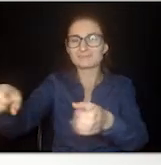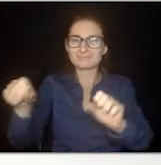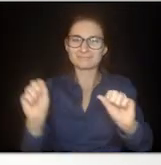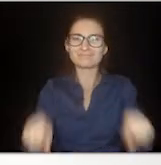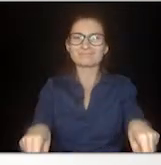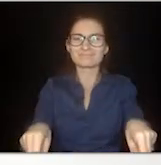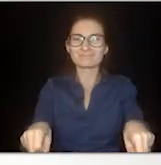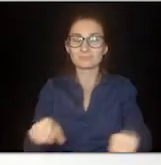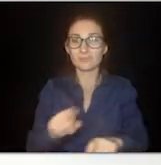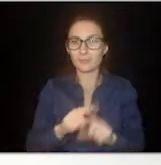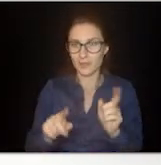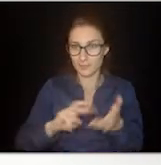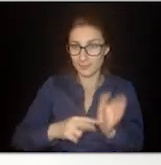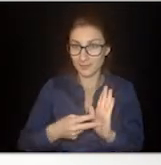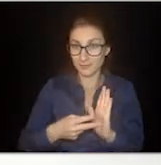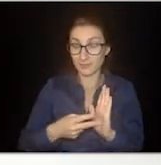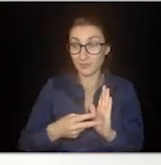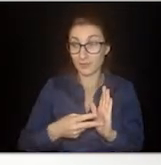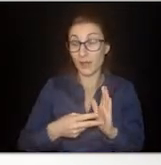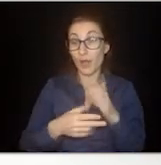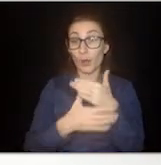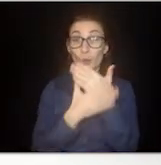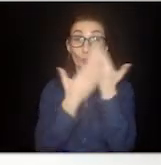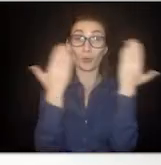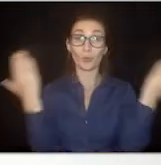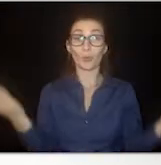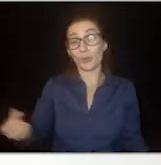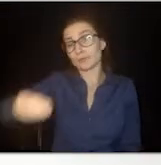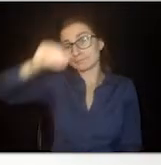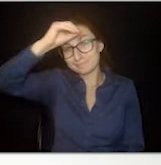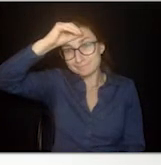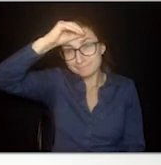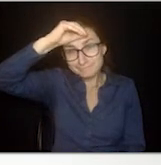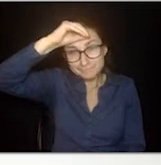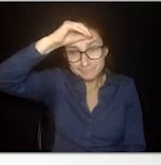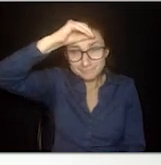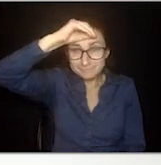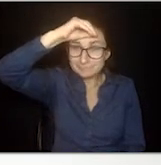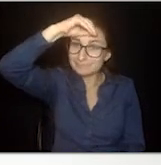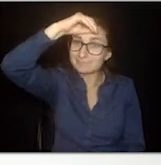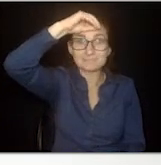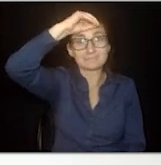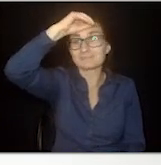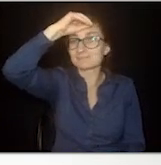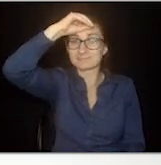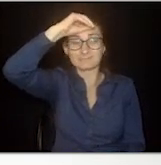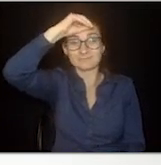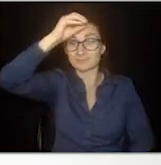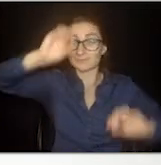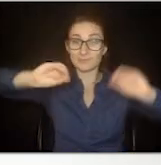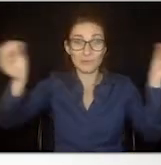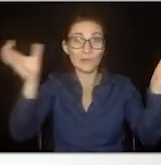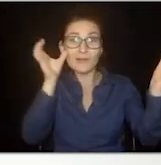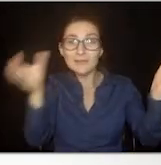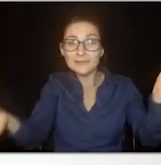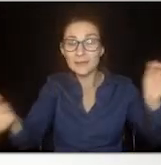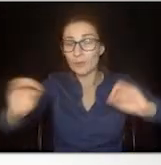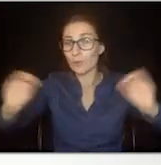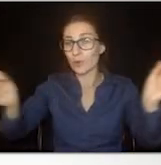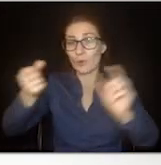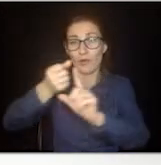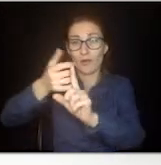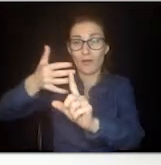book. I had no idea what they mean. None whatsoever. I have no background. I have